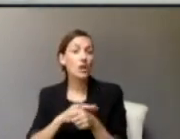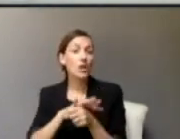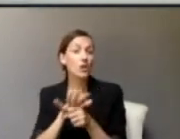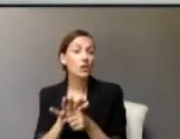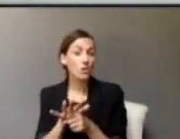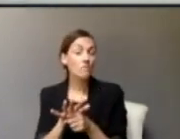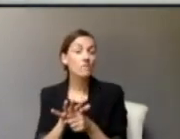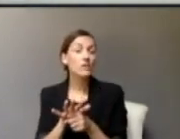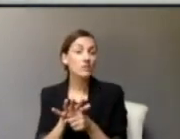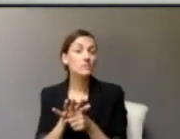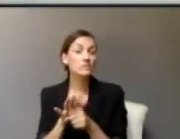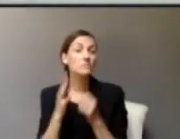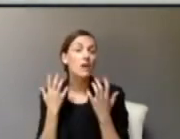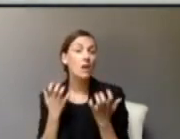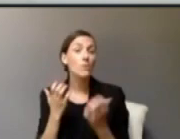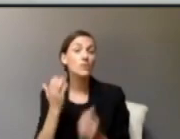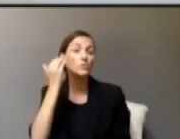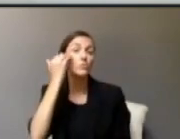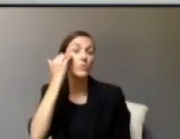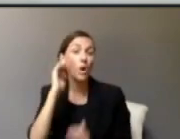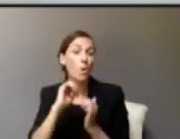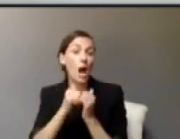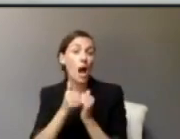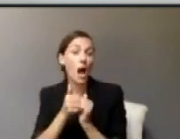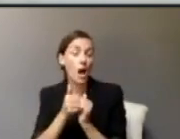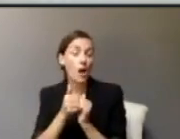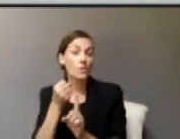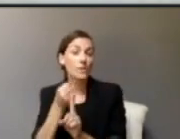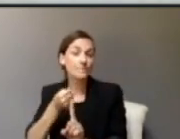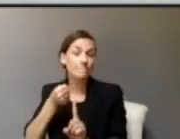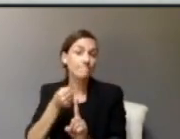COVID-19, I would really like to know how it has impacted